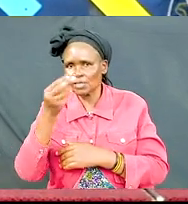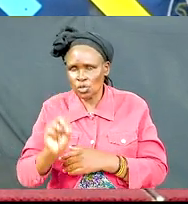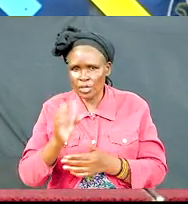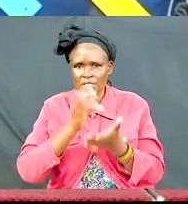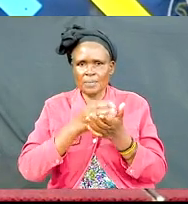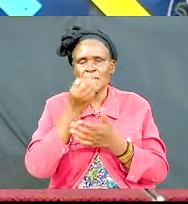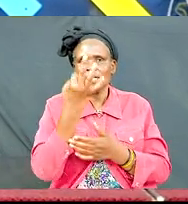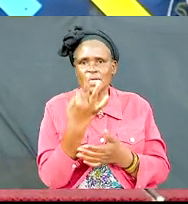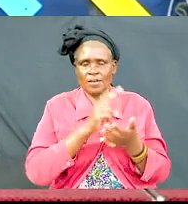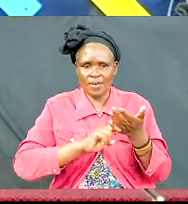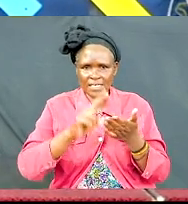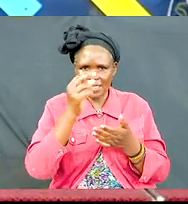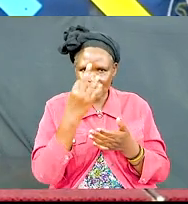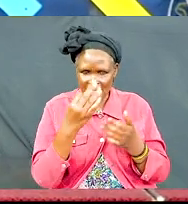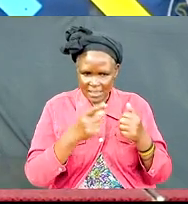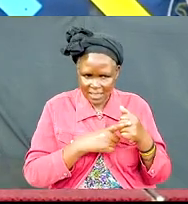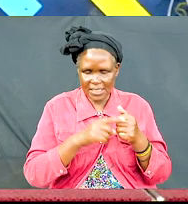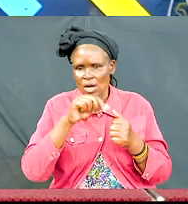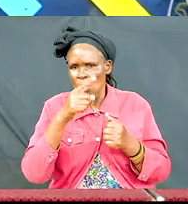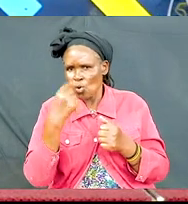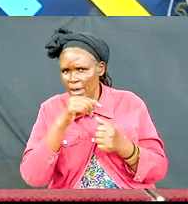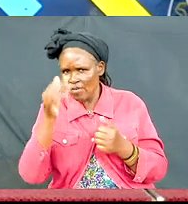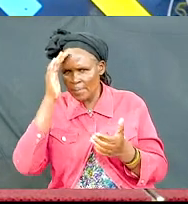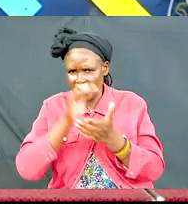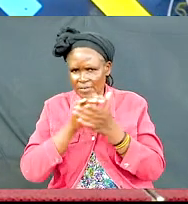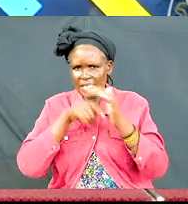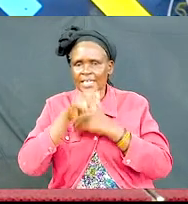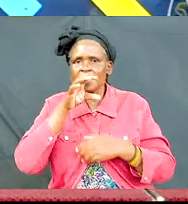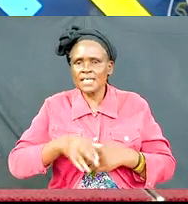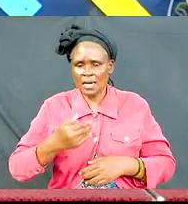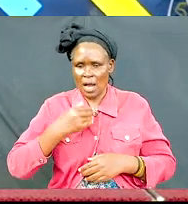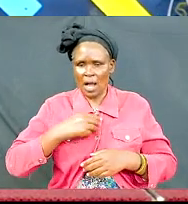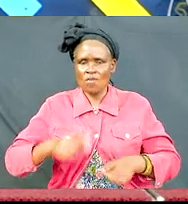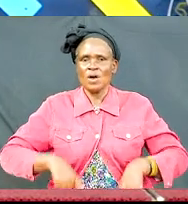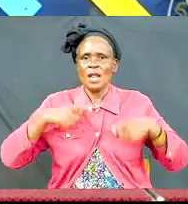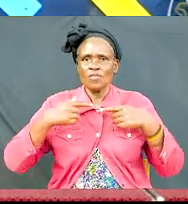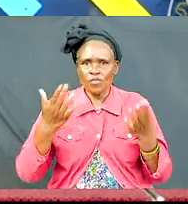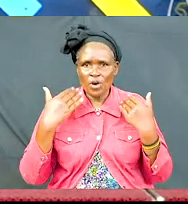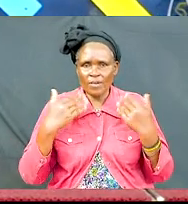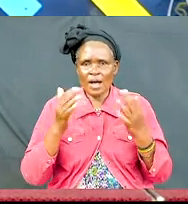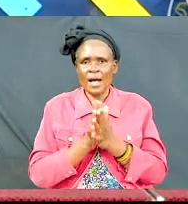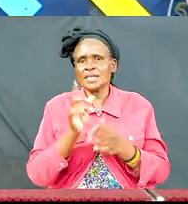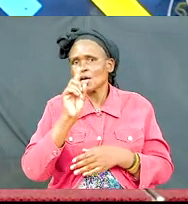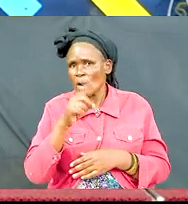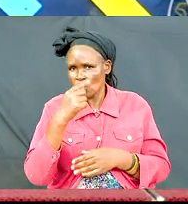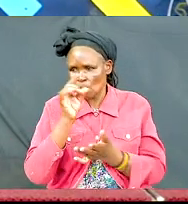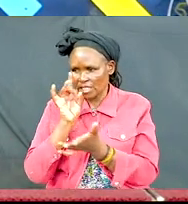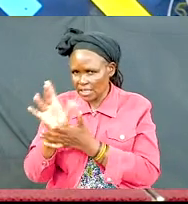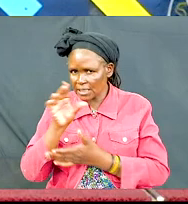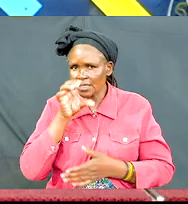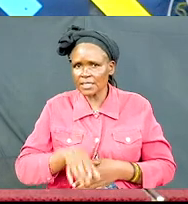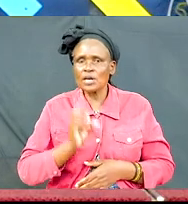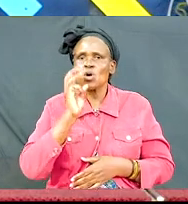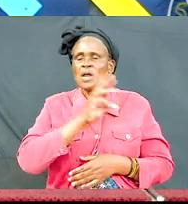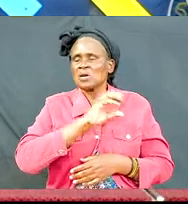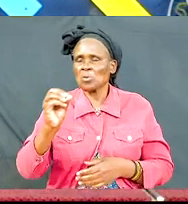36, whoever believes in the Son has eternal life, but whoever rejects the Son will not